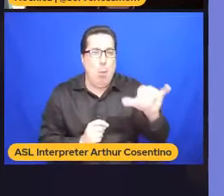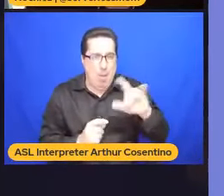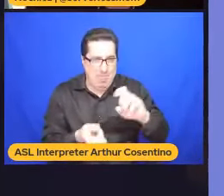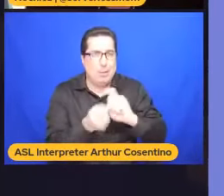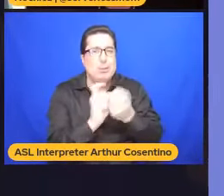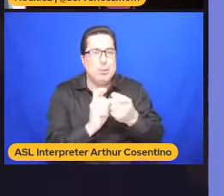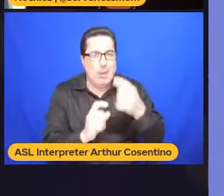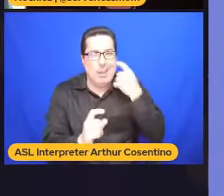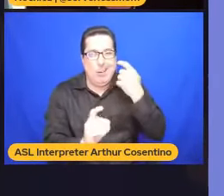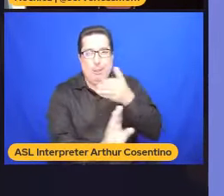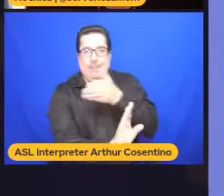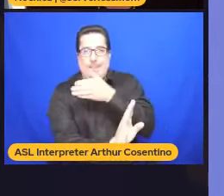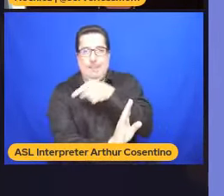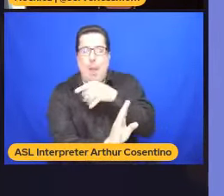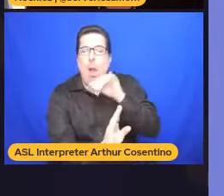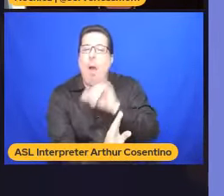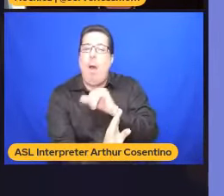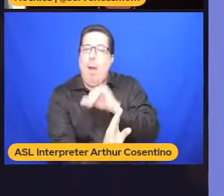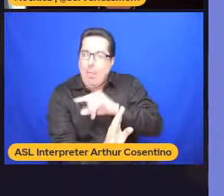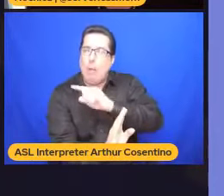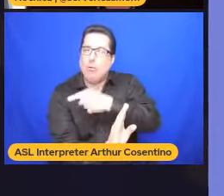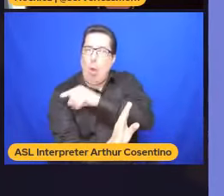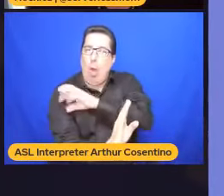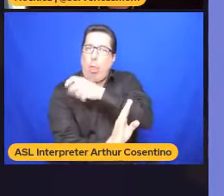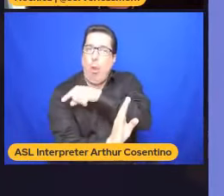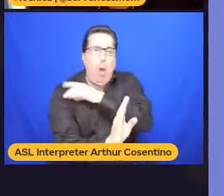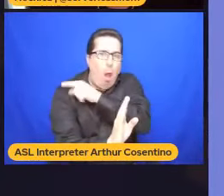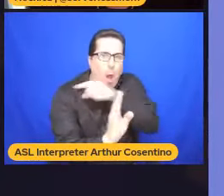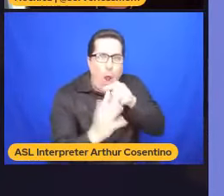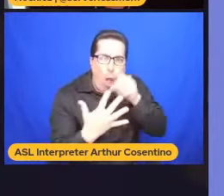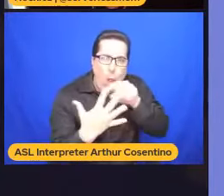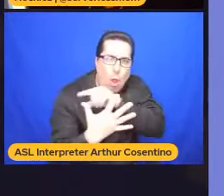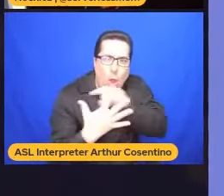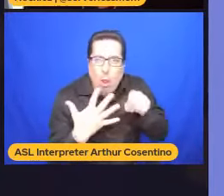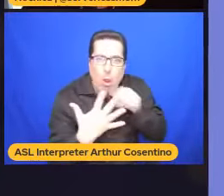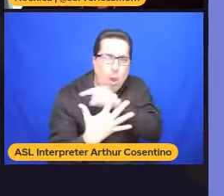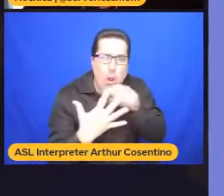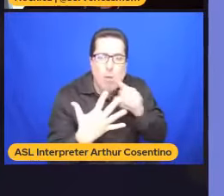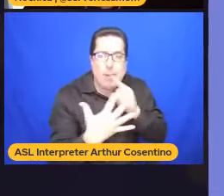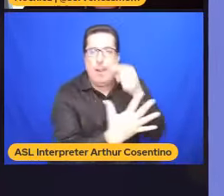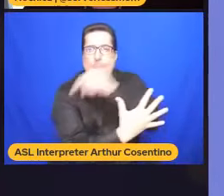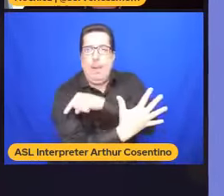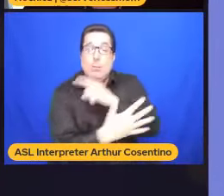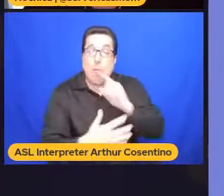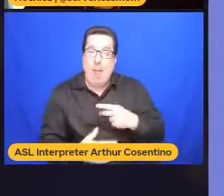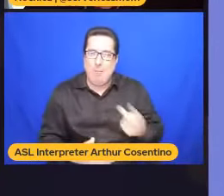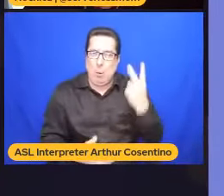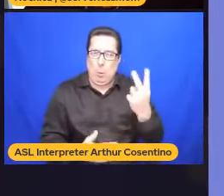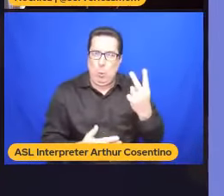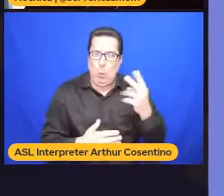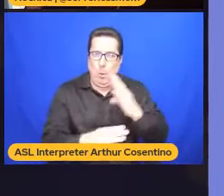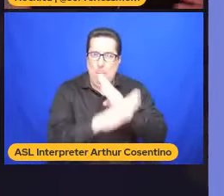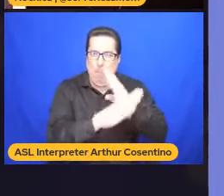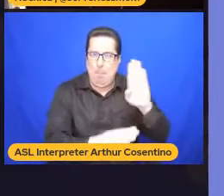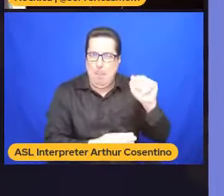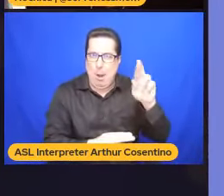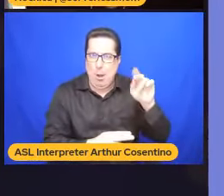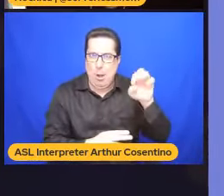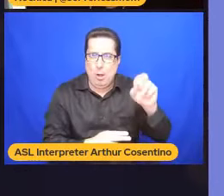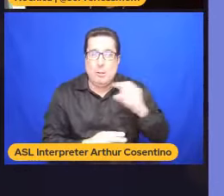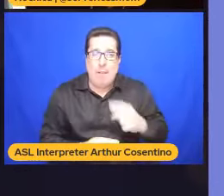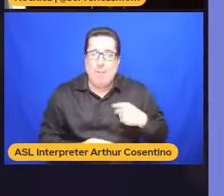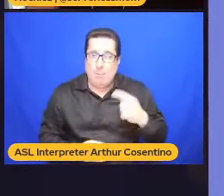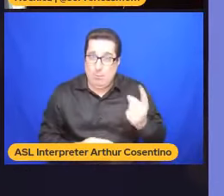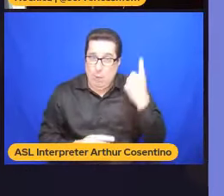But there are really 2 barriers to that as a complete understanding. The first is that hopefully we are moving